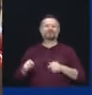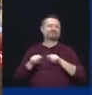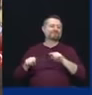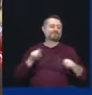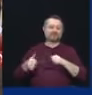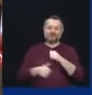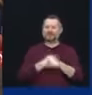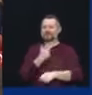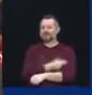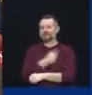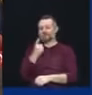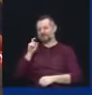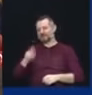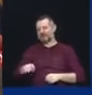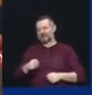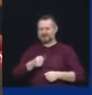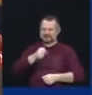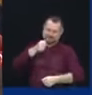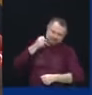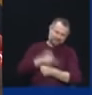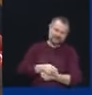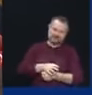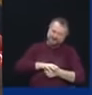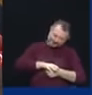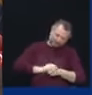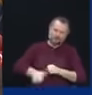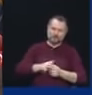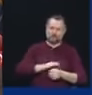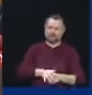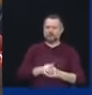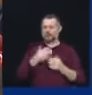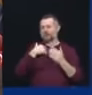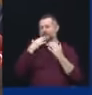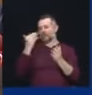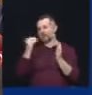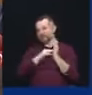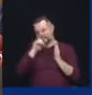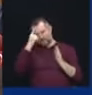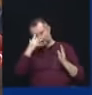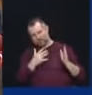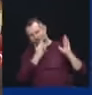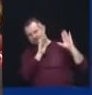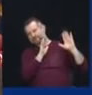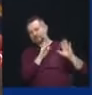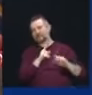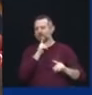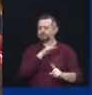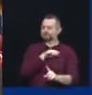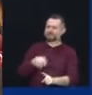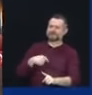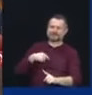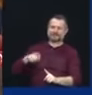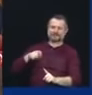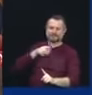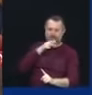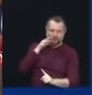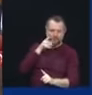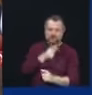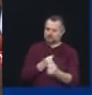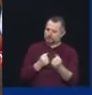this virus. Thank you again, Governor, for highlighting the needs today and working to support our essential